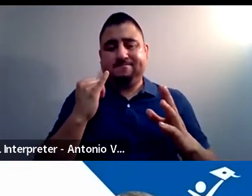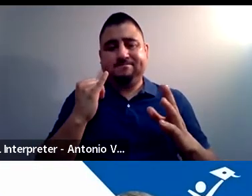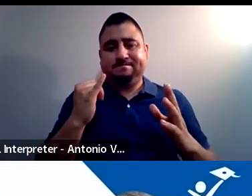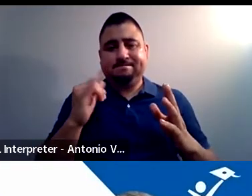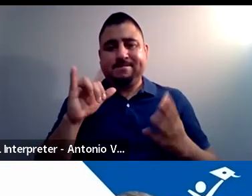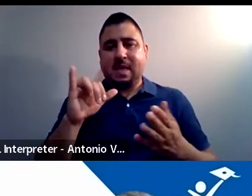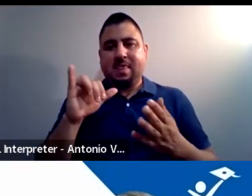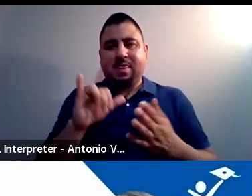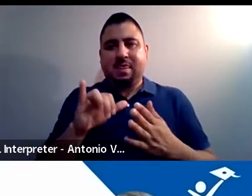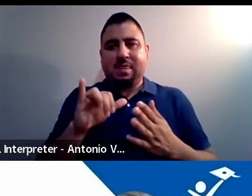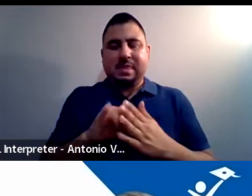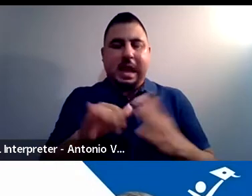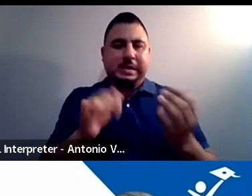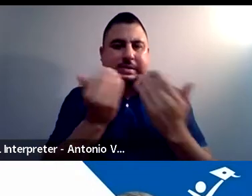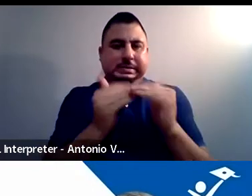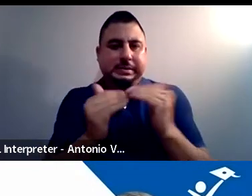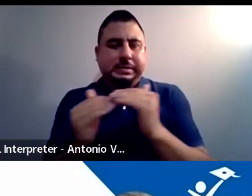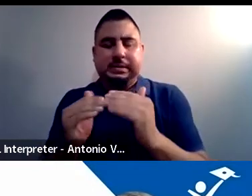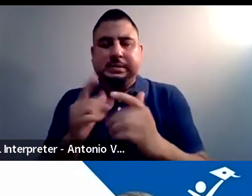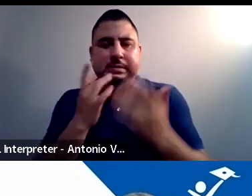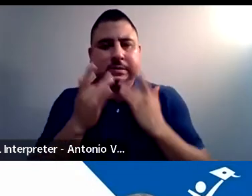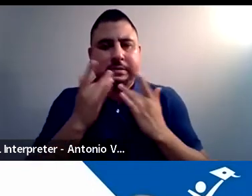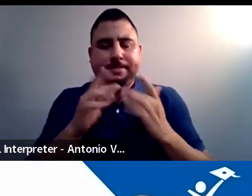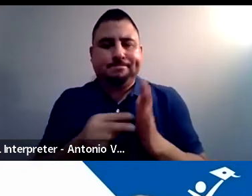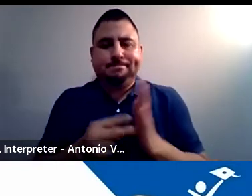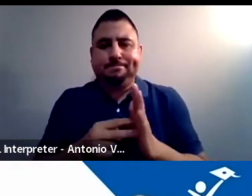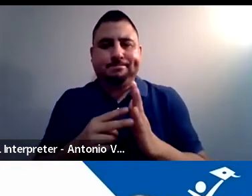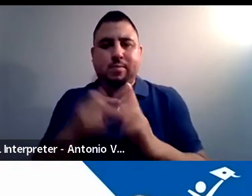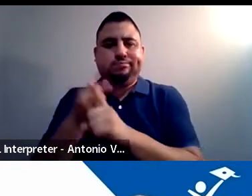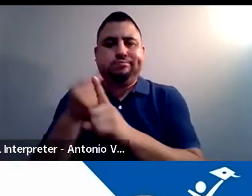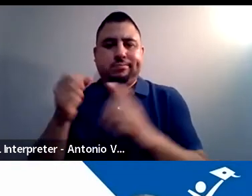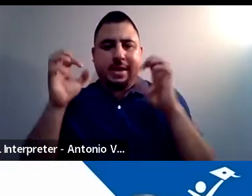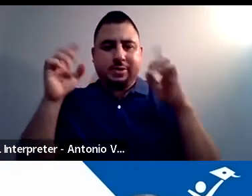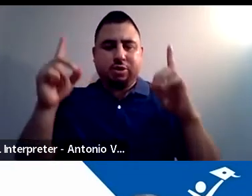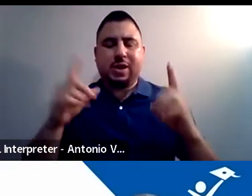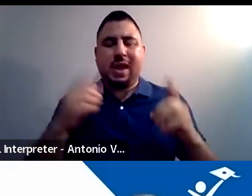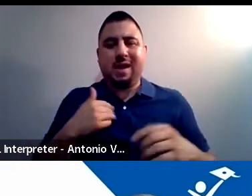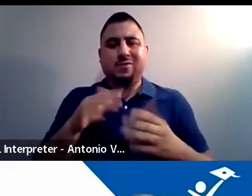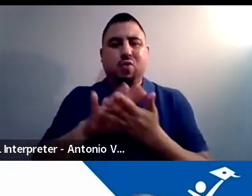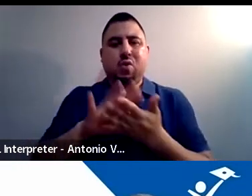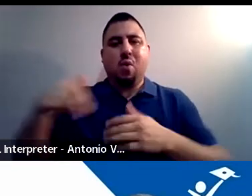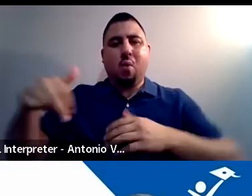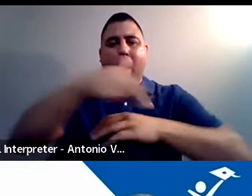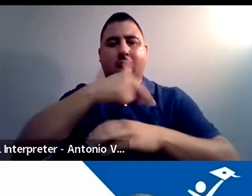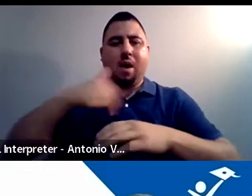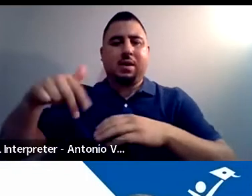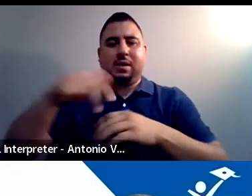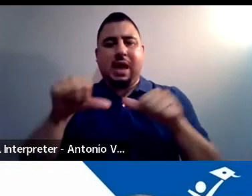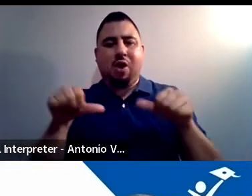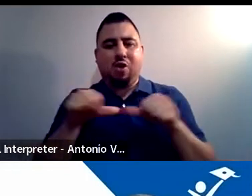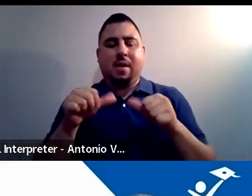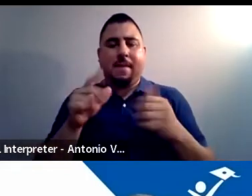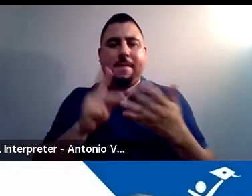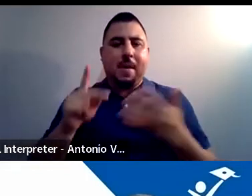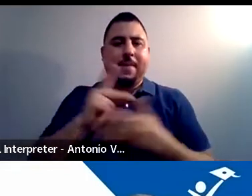students' education. You have a school that has a tremendous walking population. So now you have to create